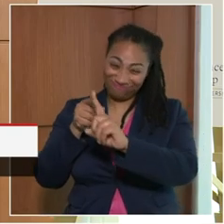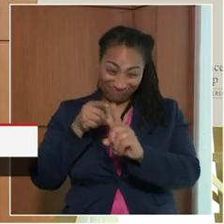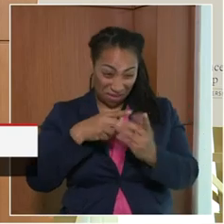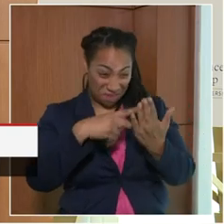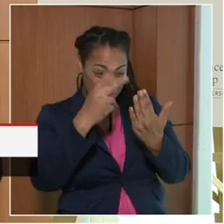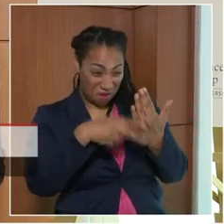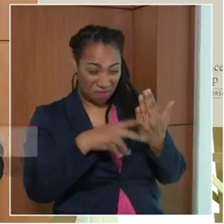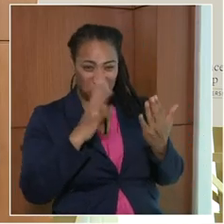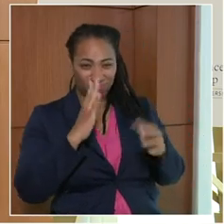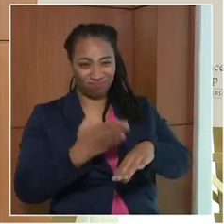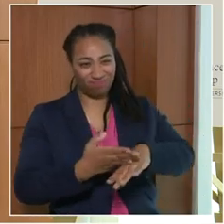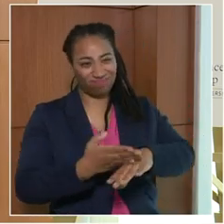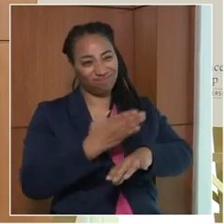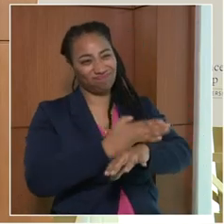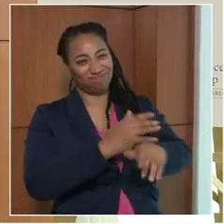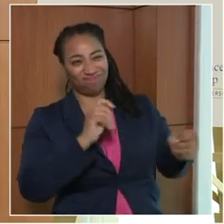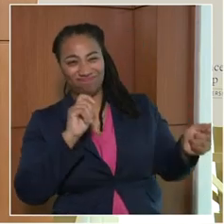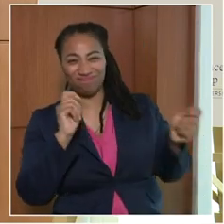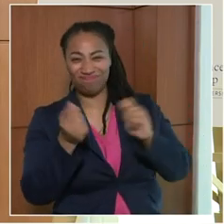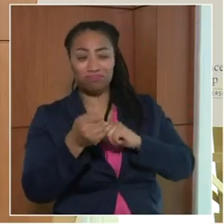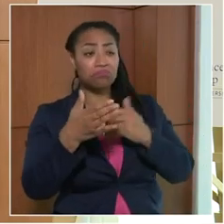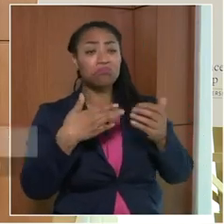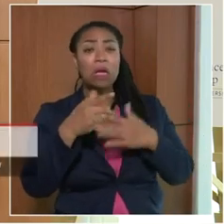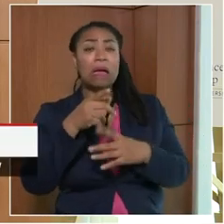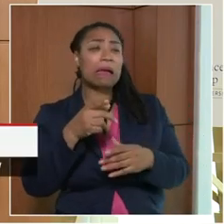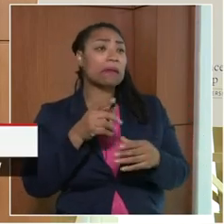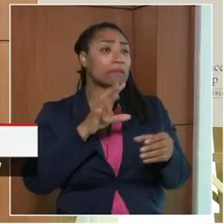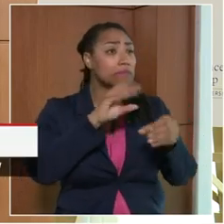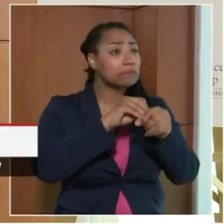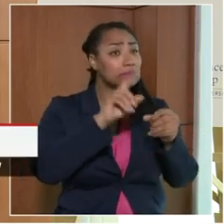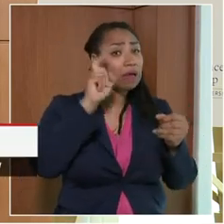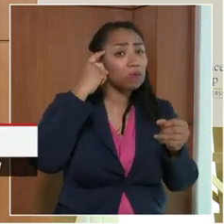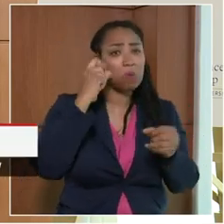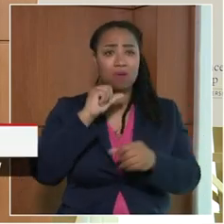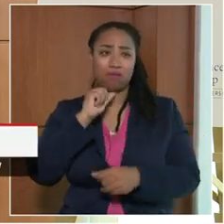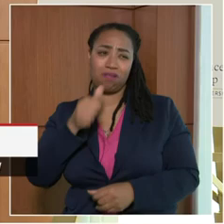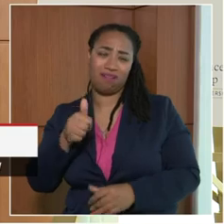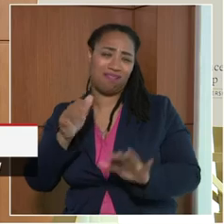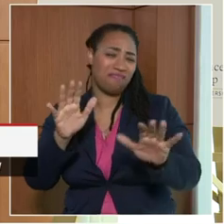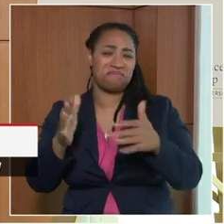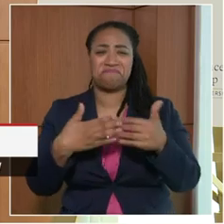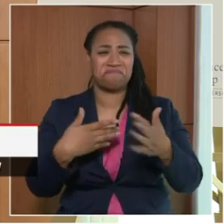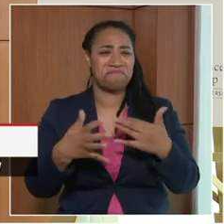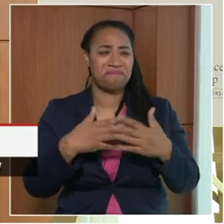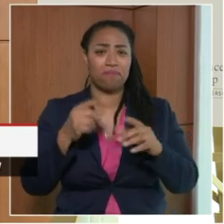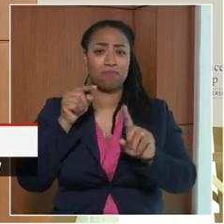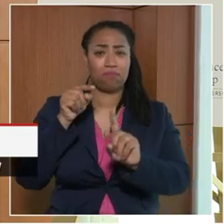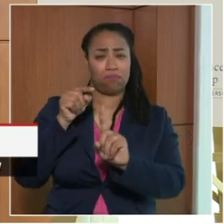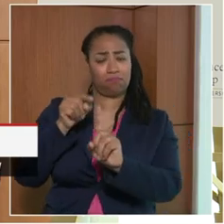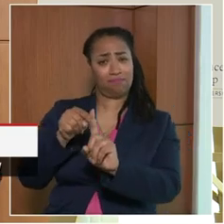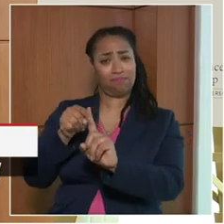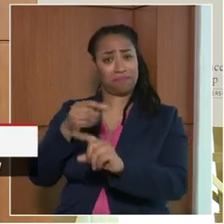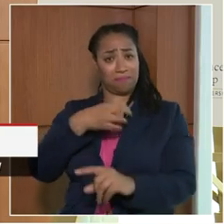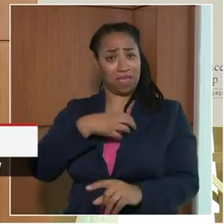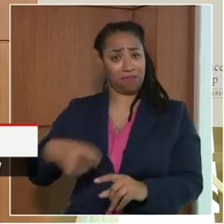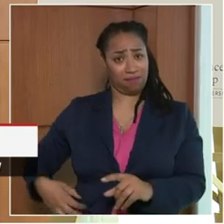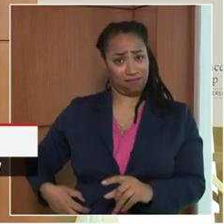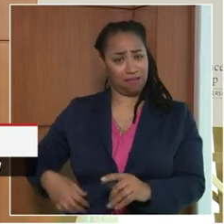might say, Mayor, why are you helping us get the certificate? We might take our skills outside of DC government.